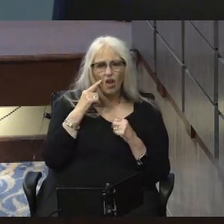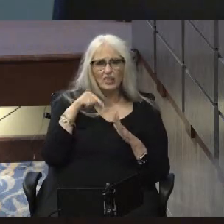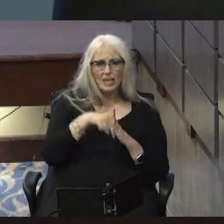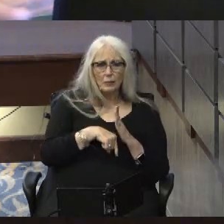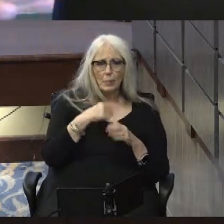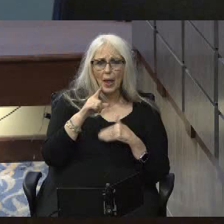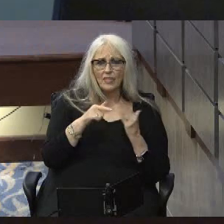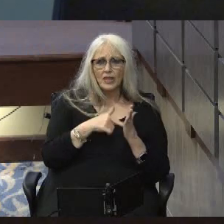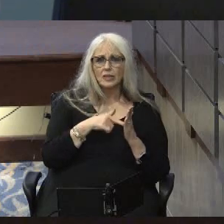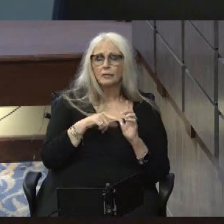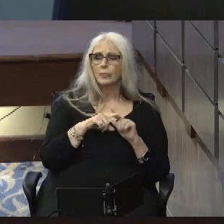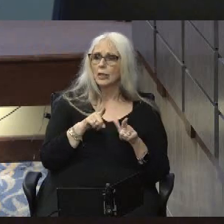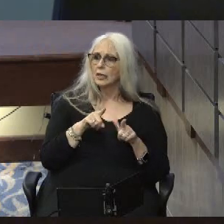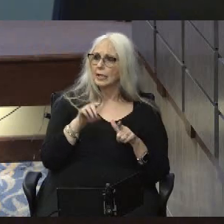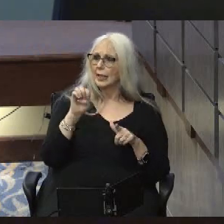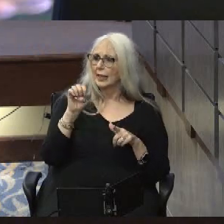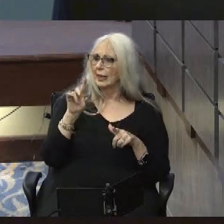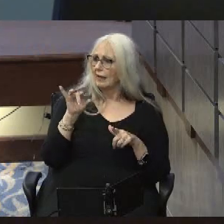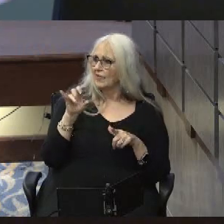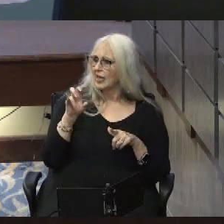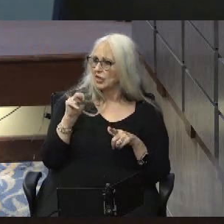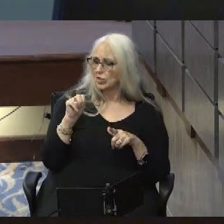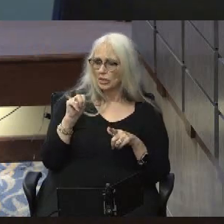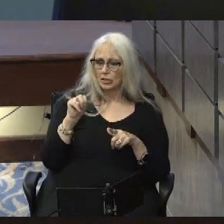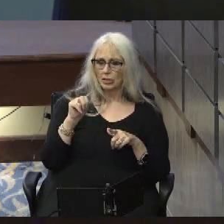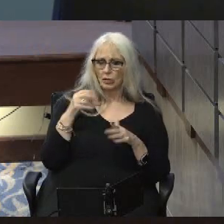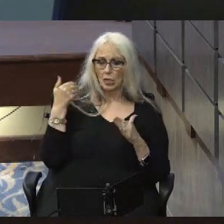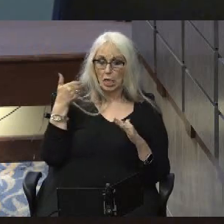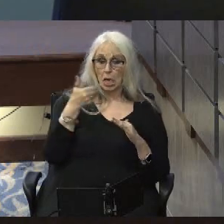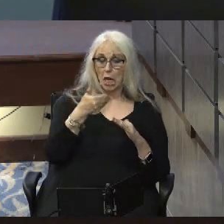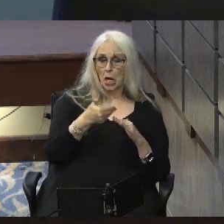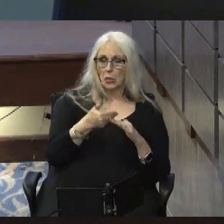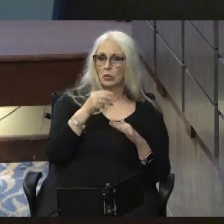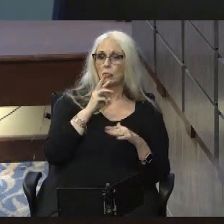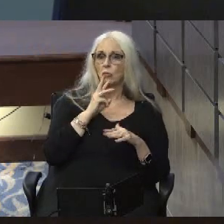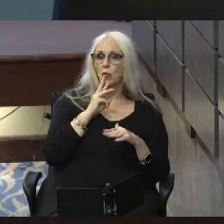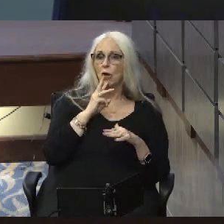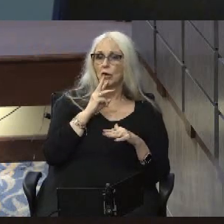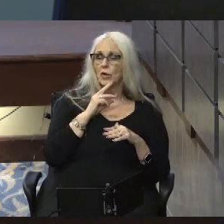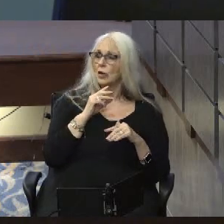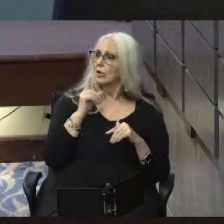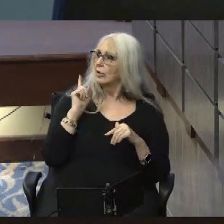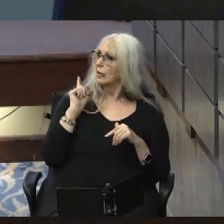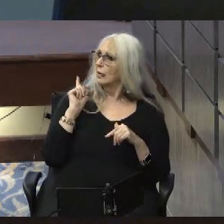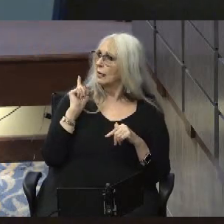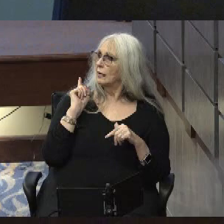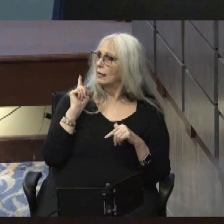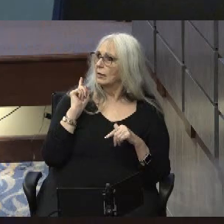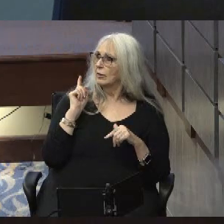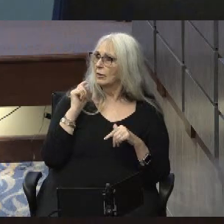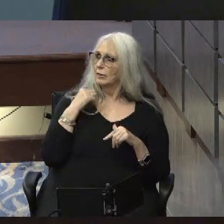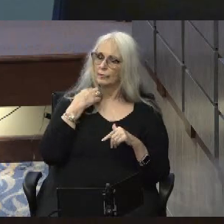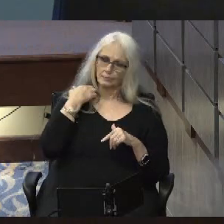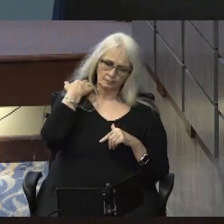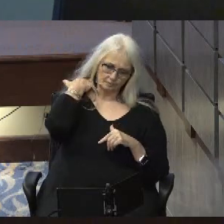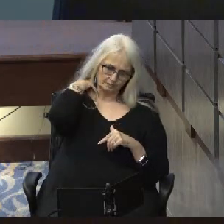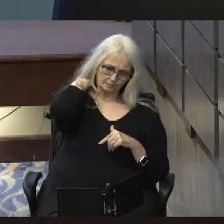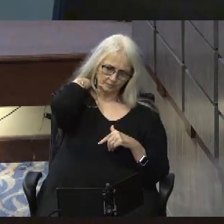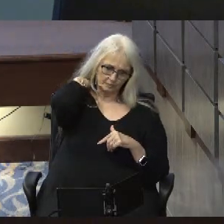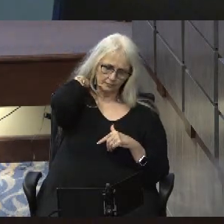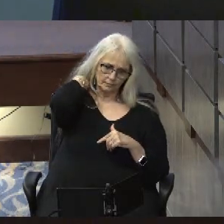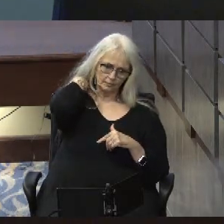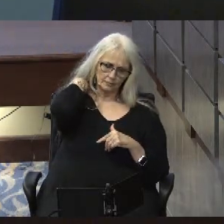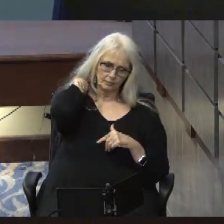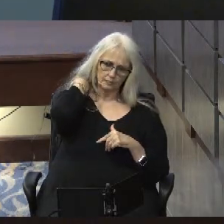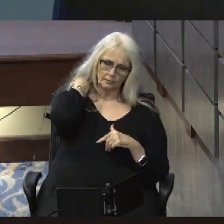the elevation now is very consistently kind of right on the water, basically, or maybe a foot or two above. And that has lent itself to sort